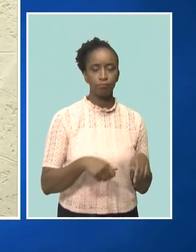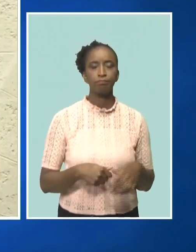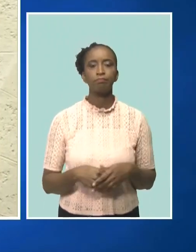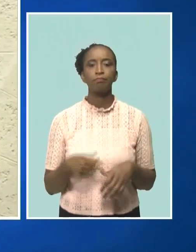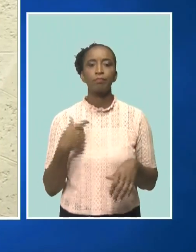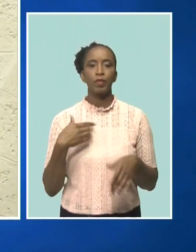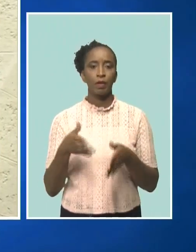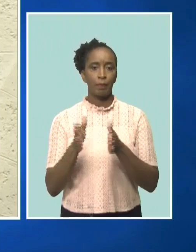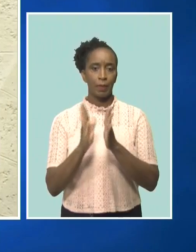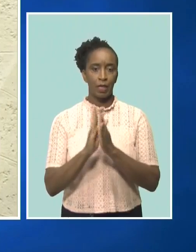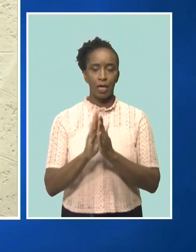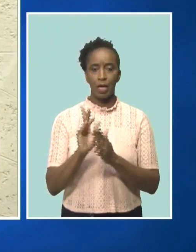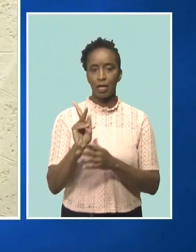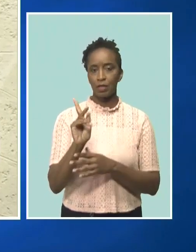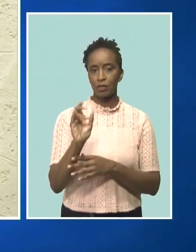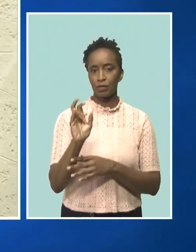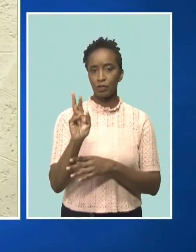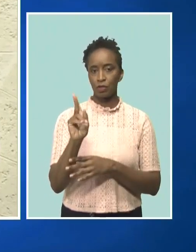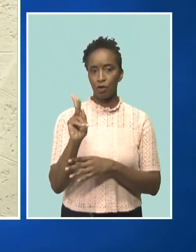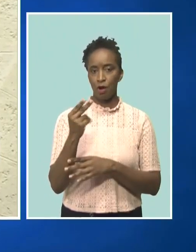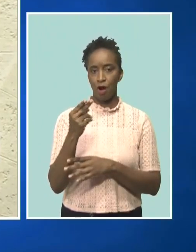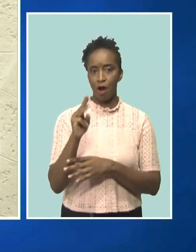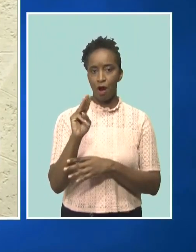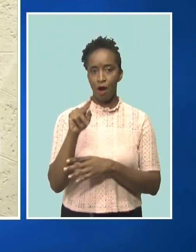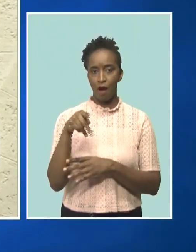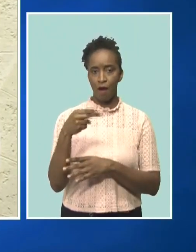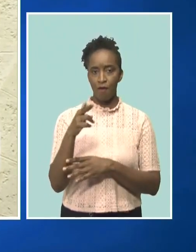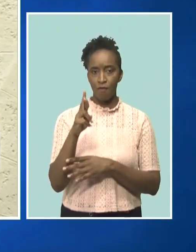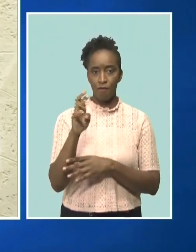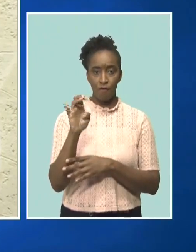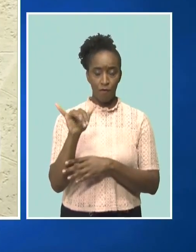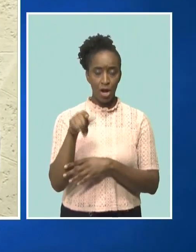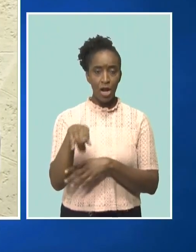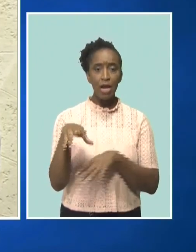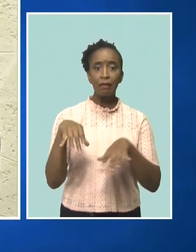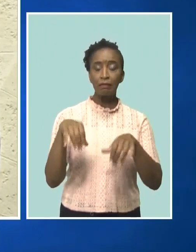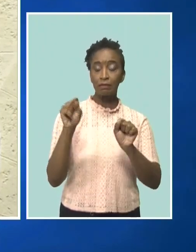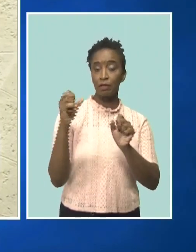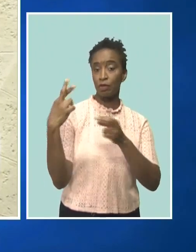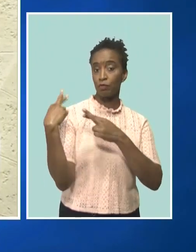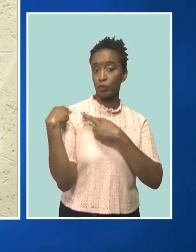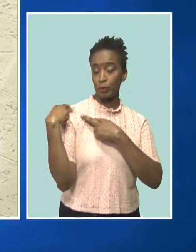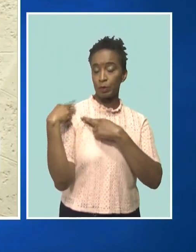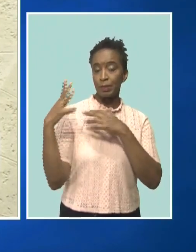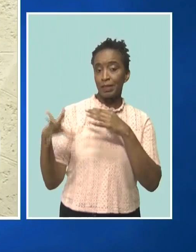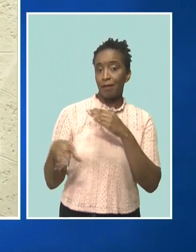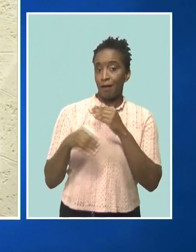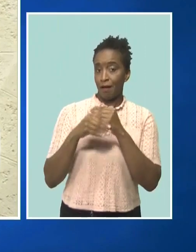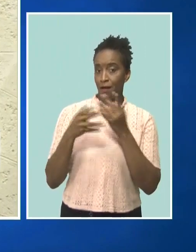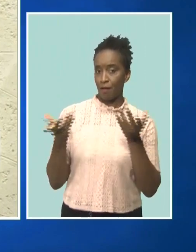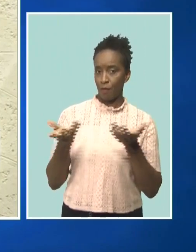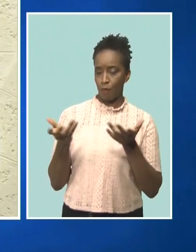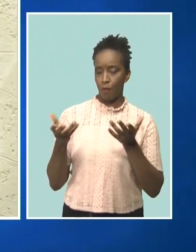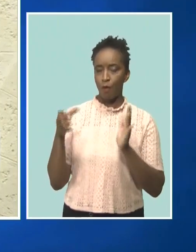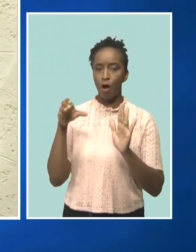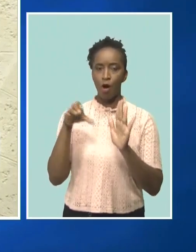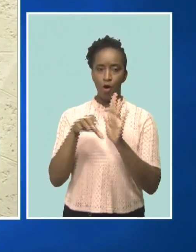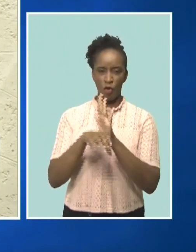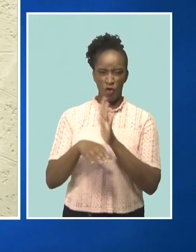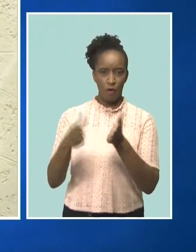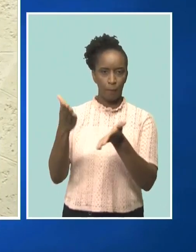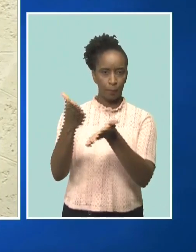Kirk Humphrey to take responsibility as Minister of People Empowerment and Elderly Affairs for the task now of crime